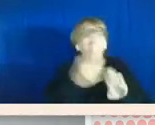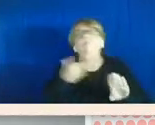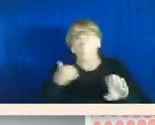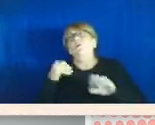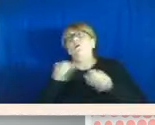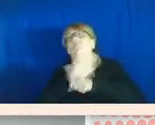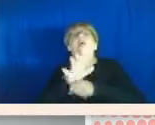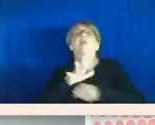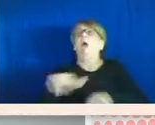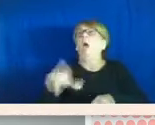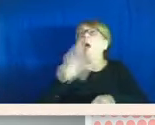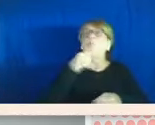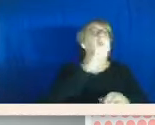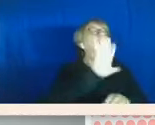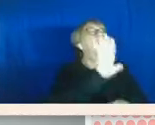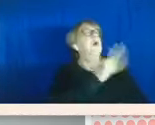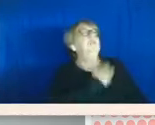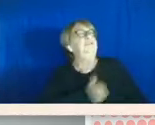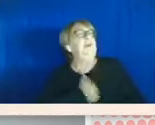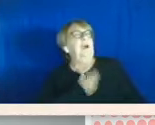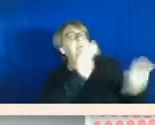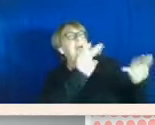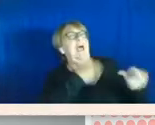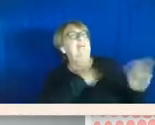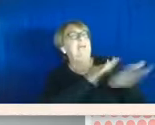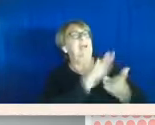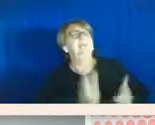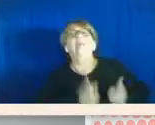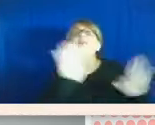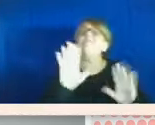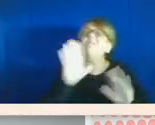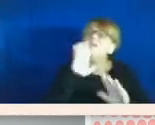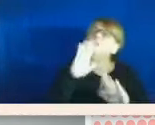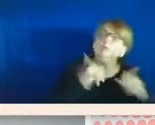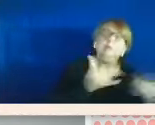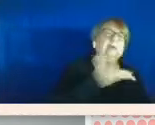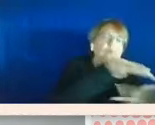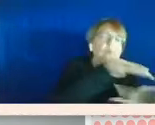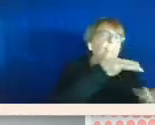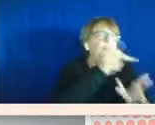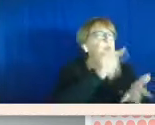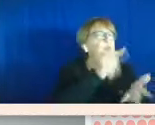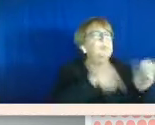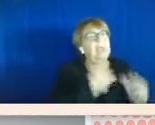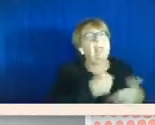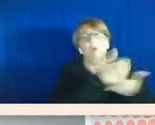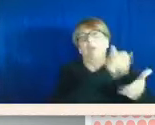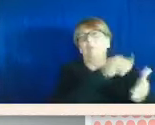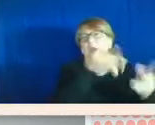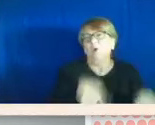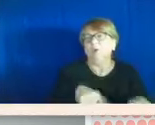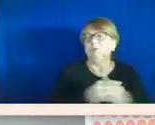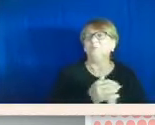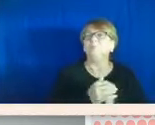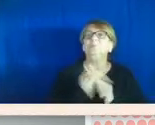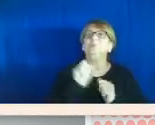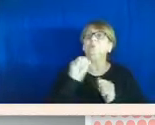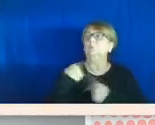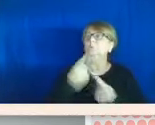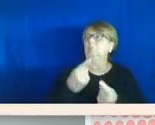sorry, bye, have a nice life. They were still going to do what they could do to help that person. So we have seen it's just kind